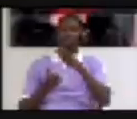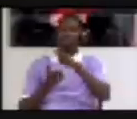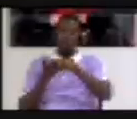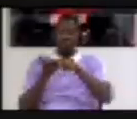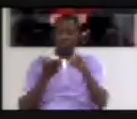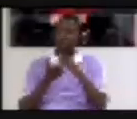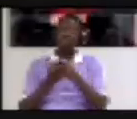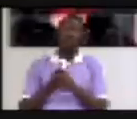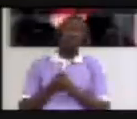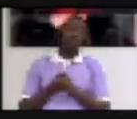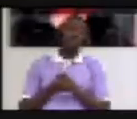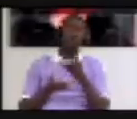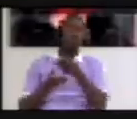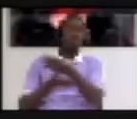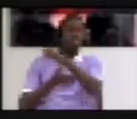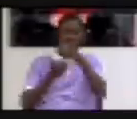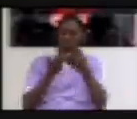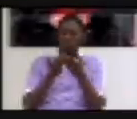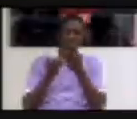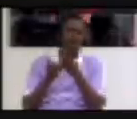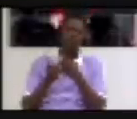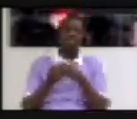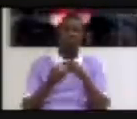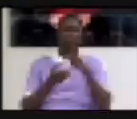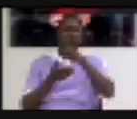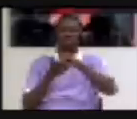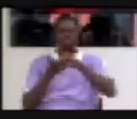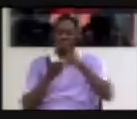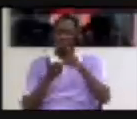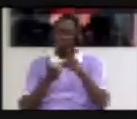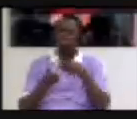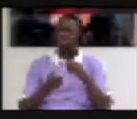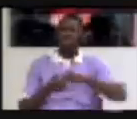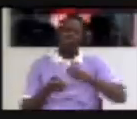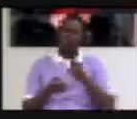All those are kind of built. We refuse to vote.